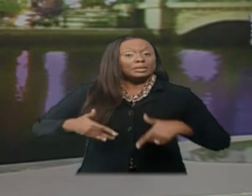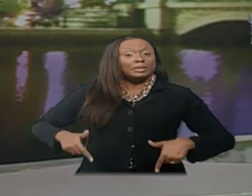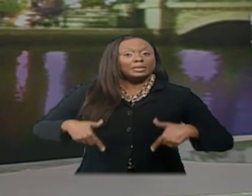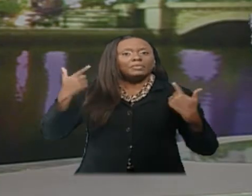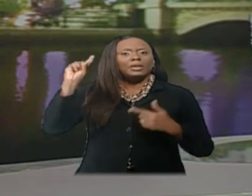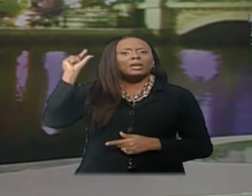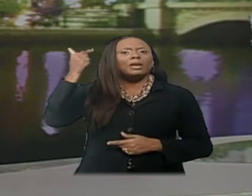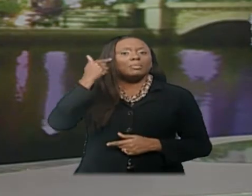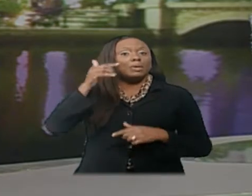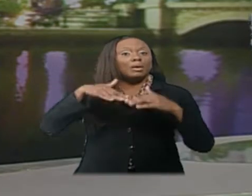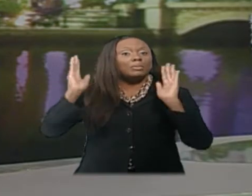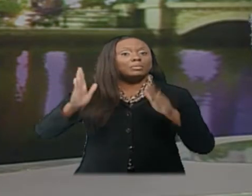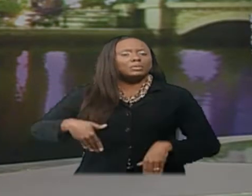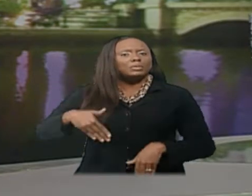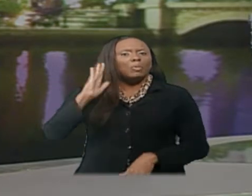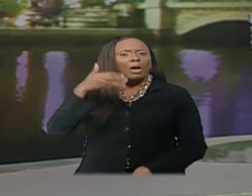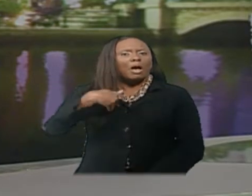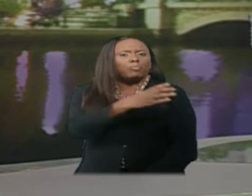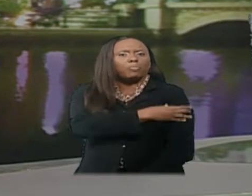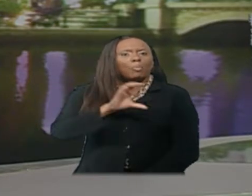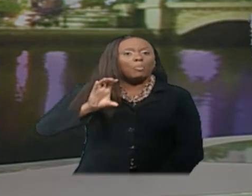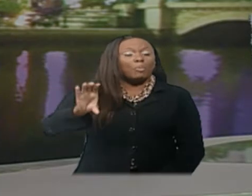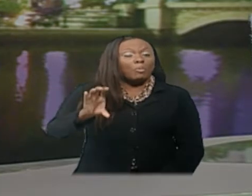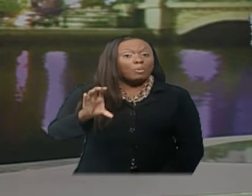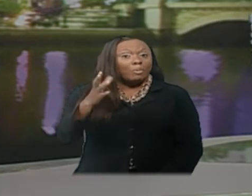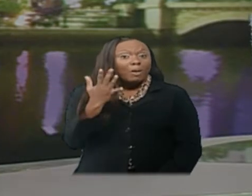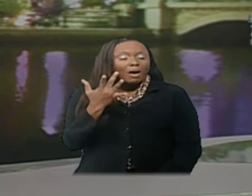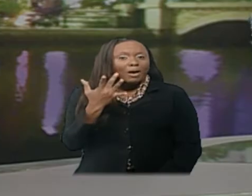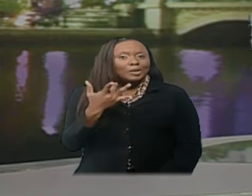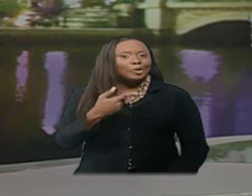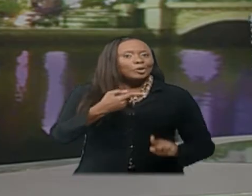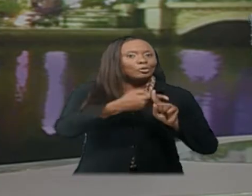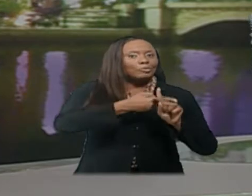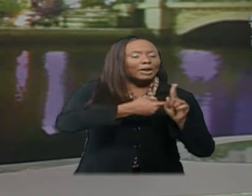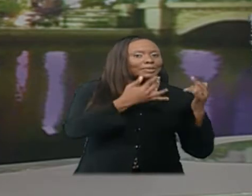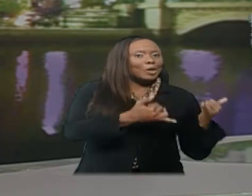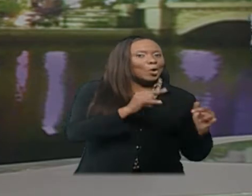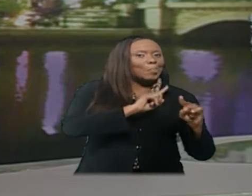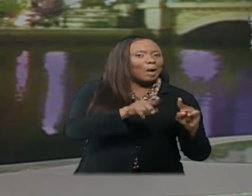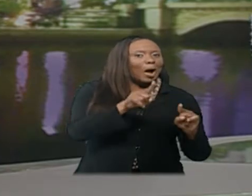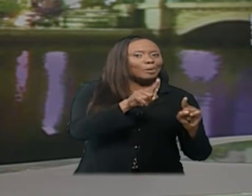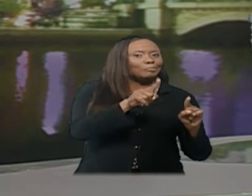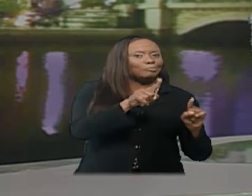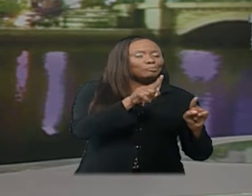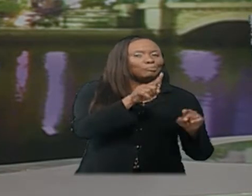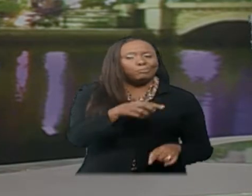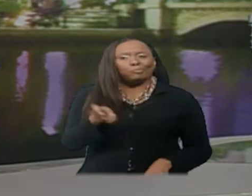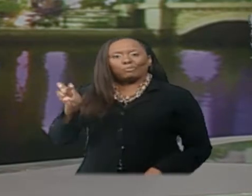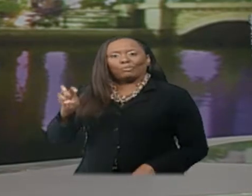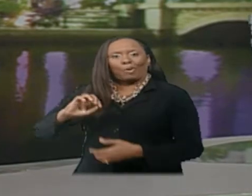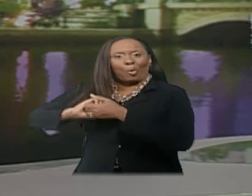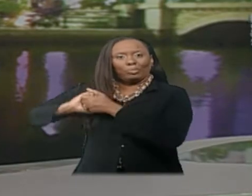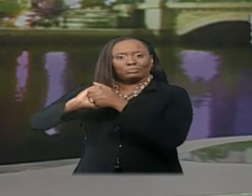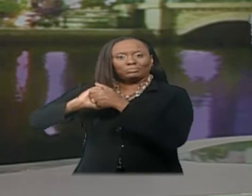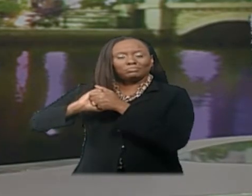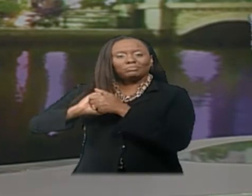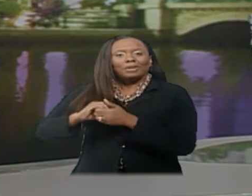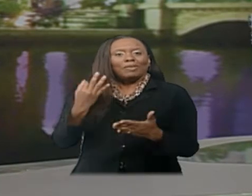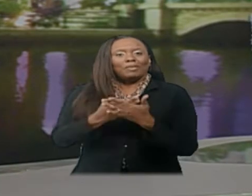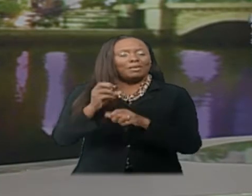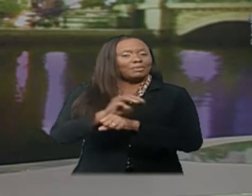units are being empowered by moving from tenants to home owners. This from Minister of Finance Chris Sinclair during debate